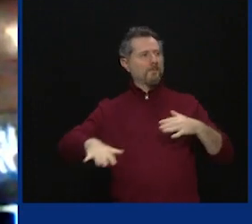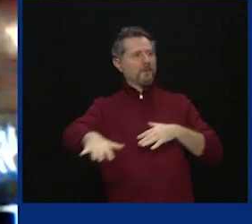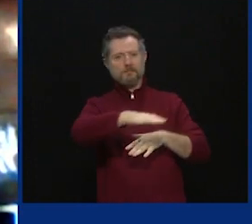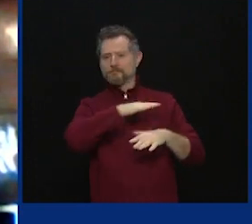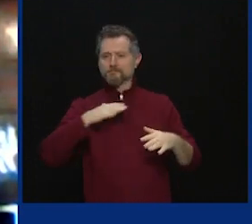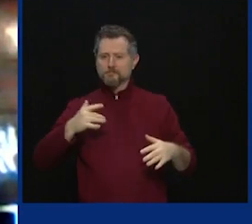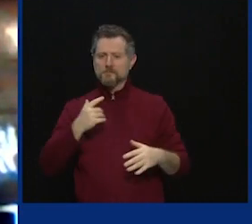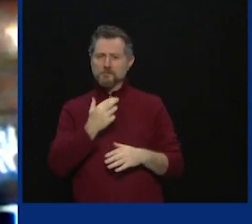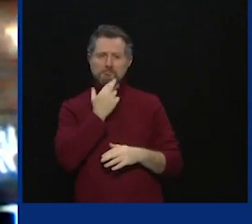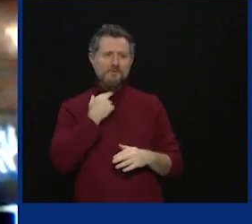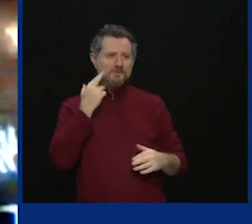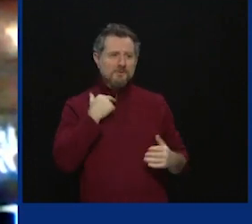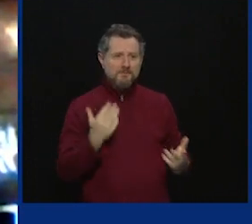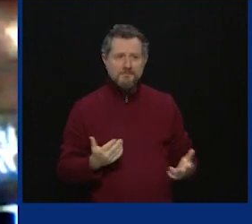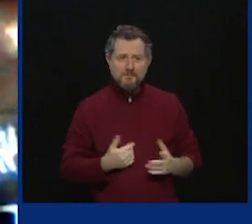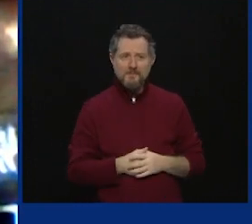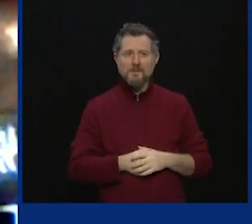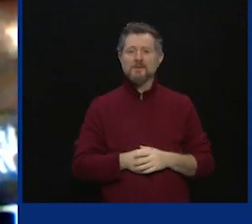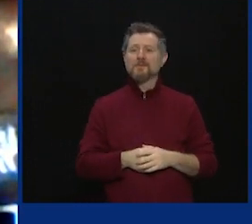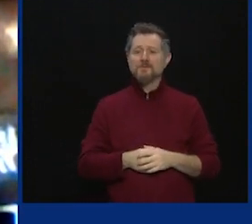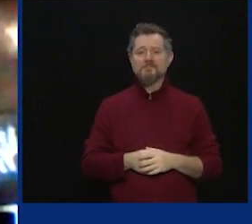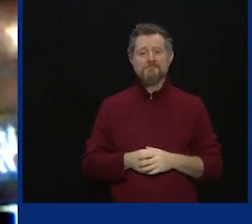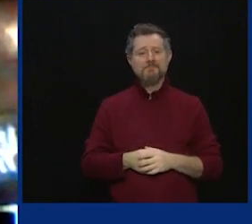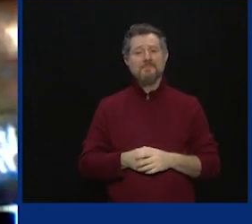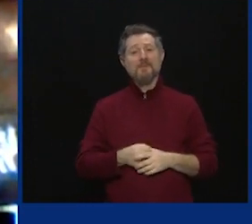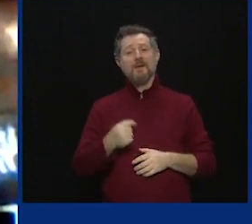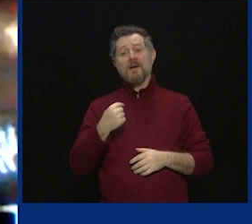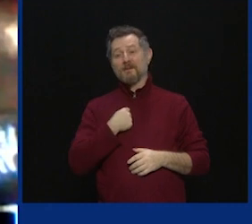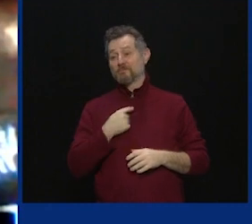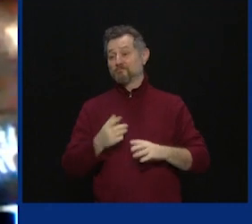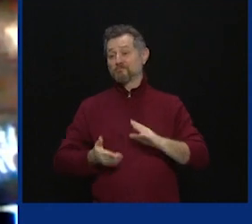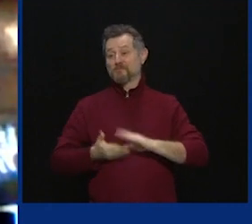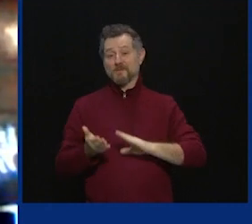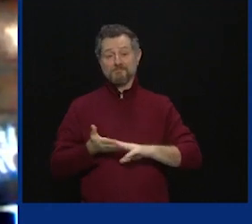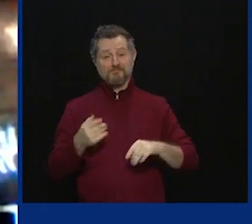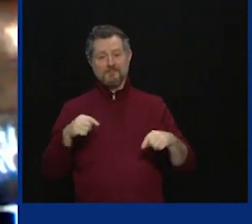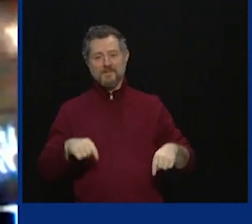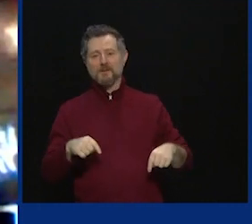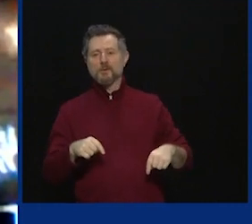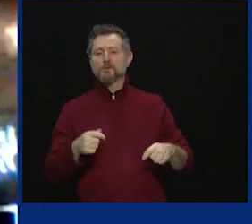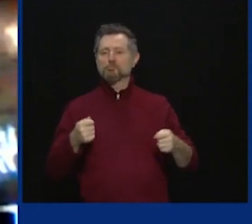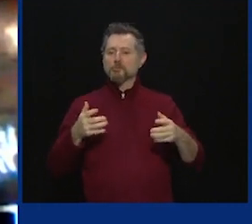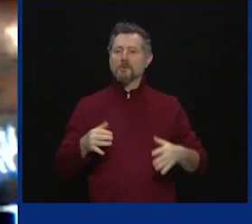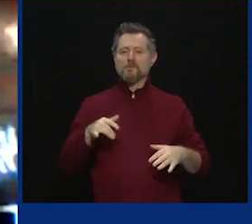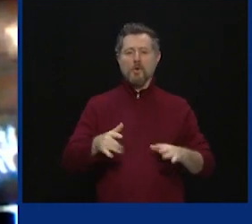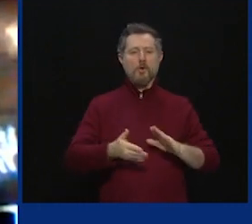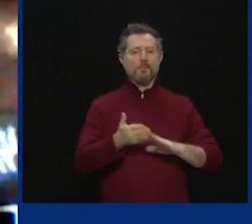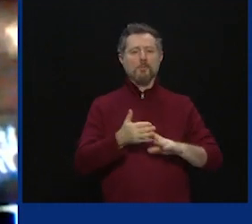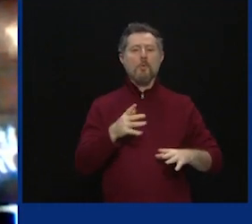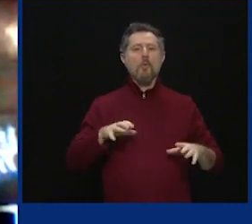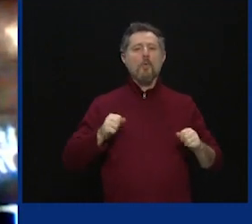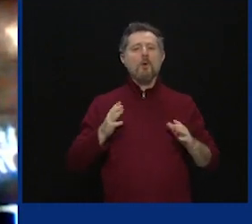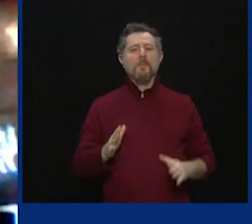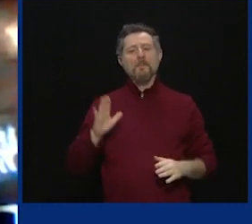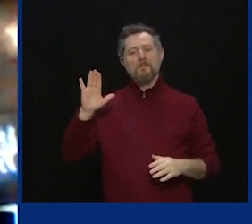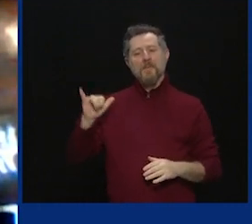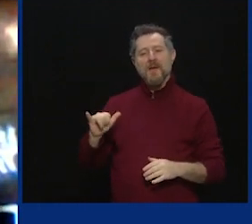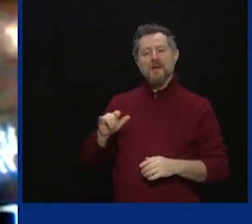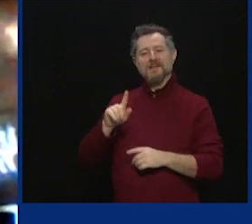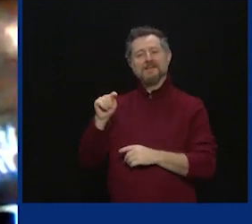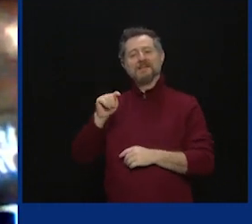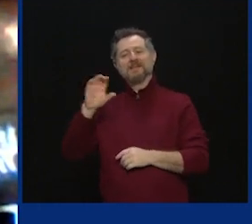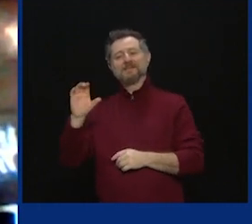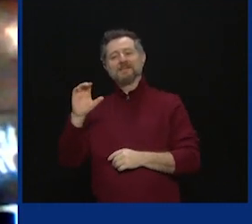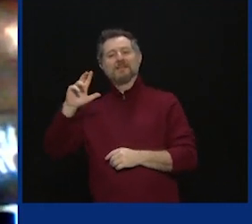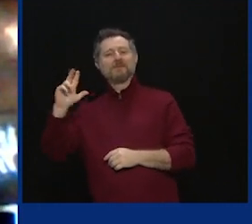the Director of Operations for the Cultivar Culinary Center, which is owned by the TC3 Foundation, I really care about my employees. I care